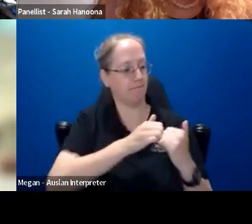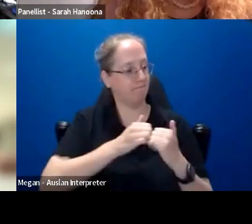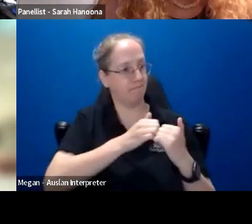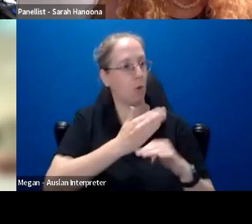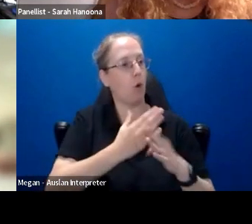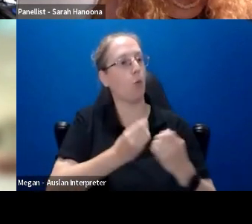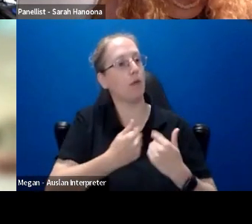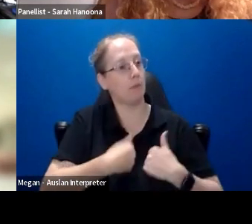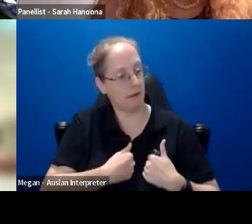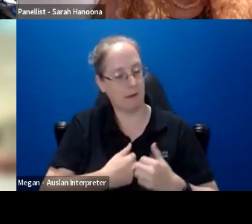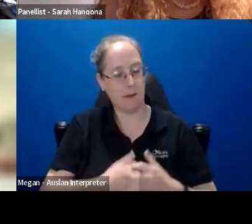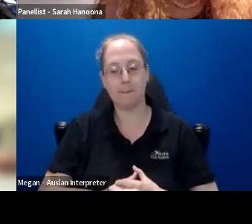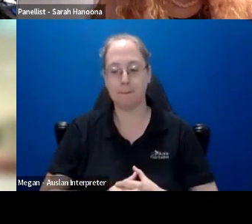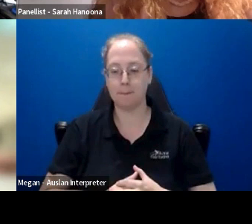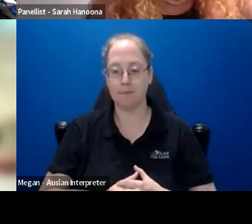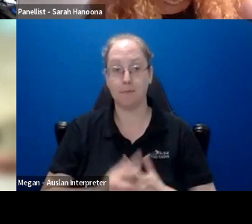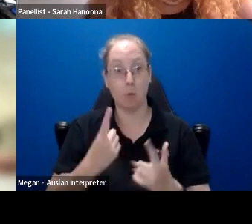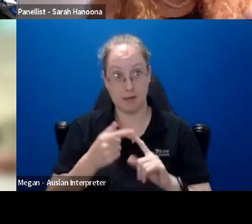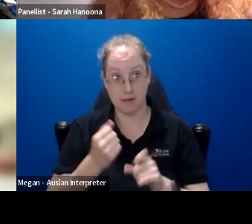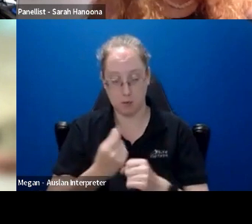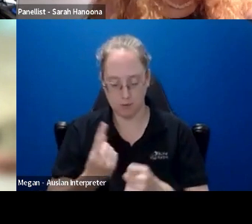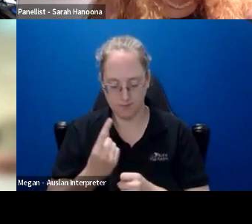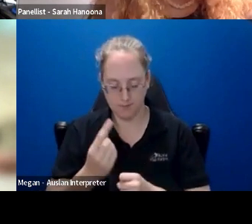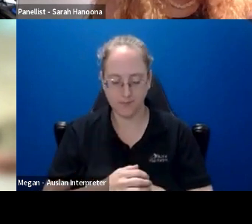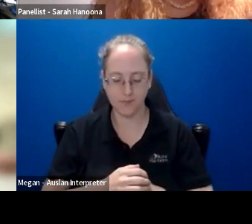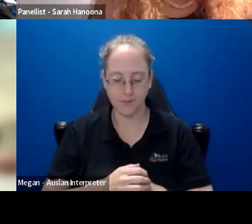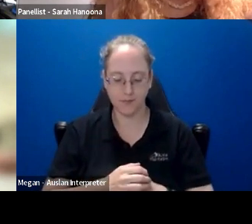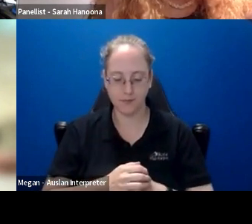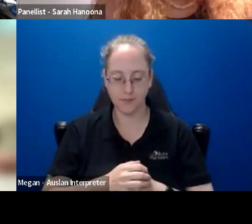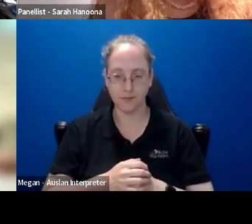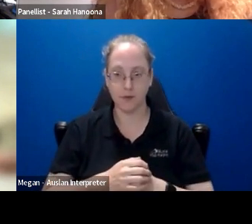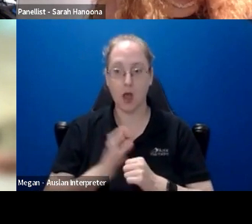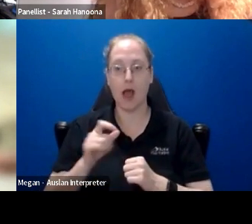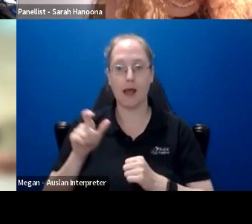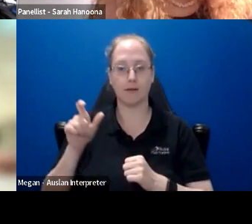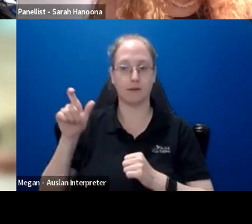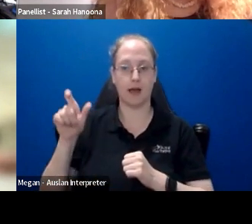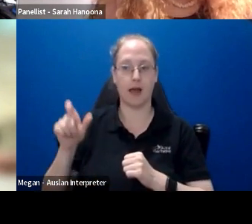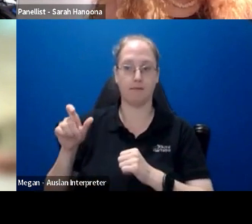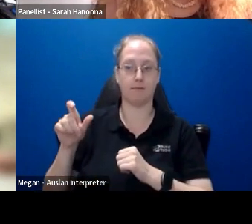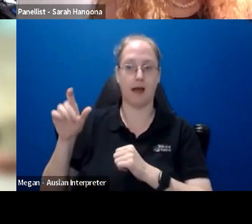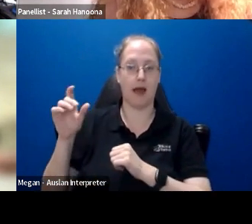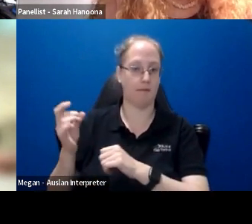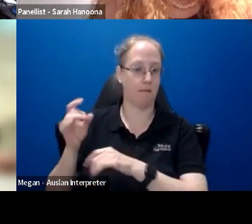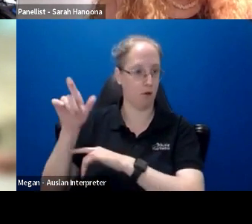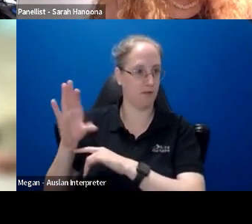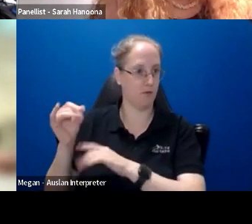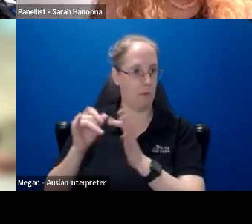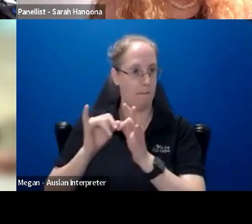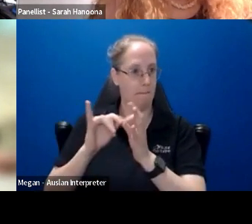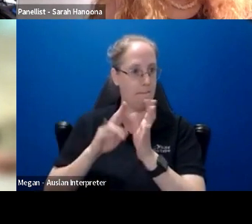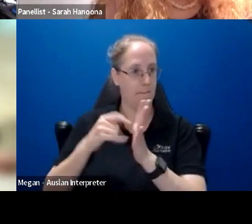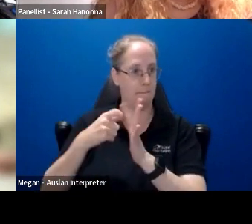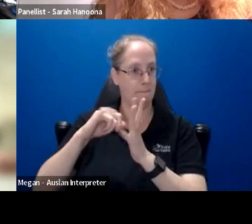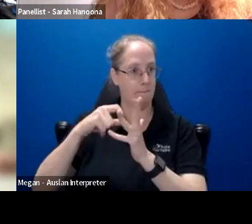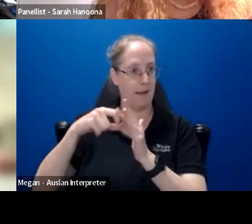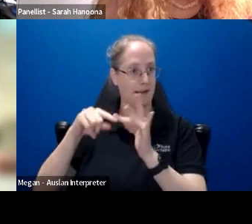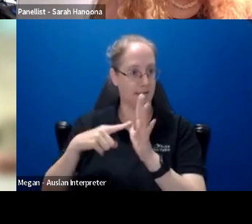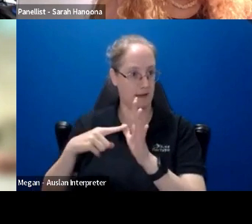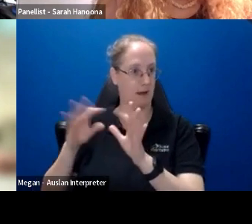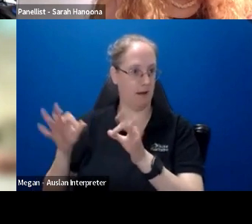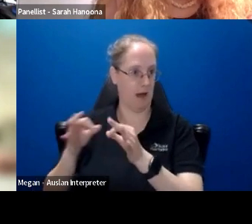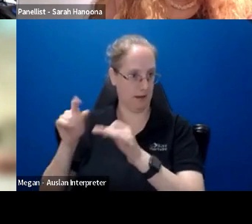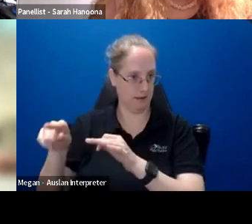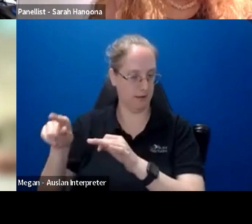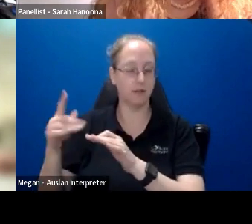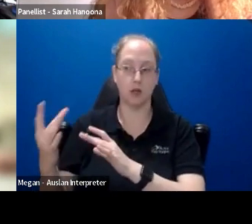of the example was I had a coach from Banksia Garden where she was helping me for applying for jobs,